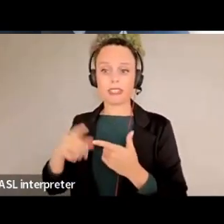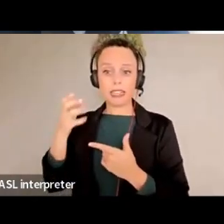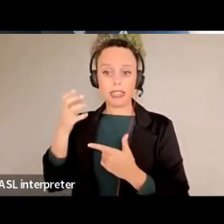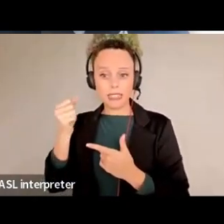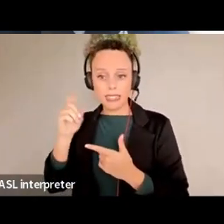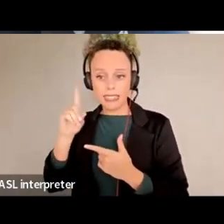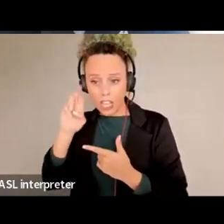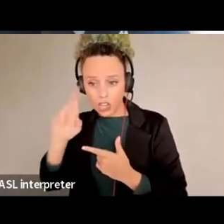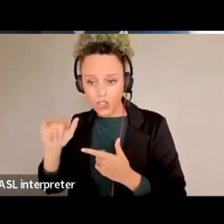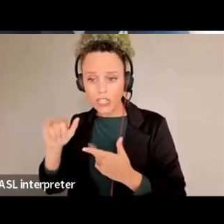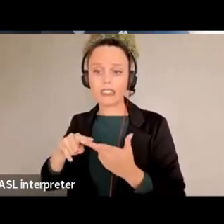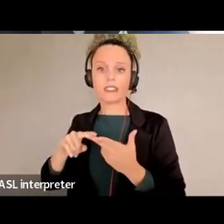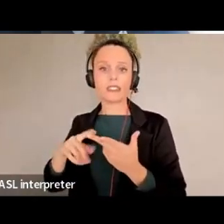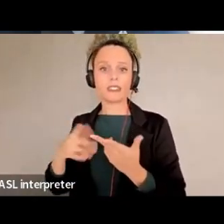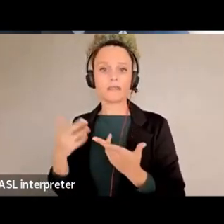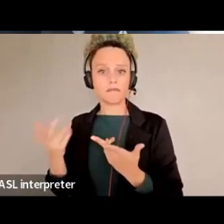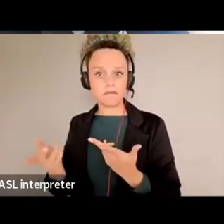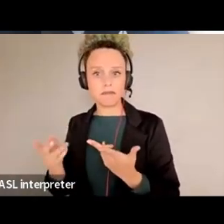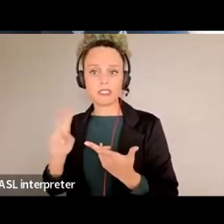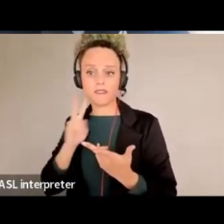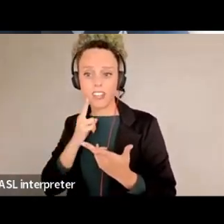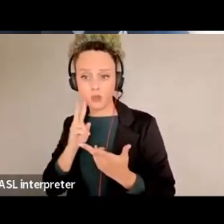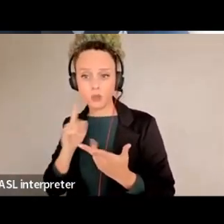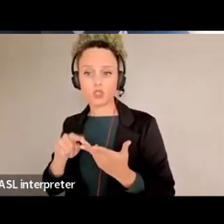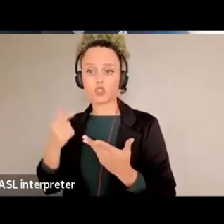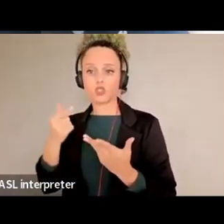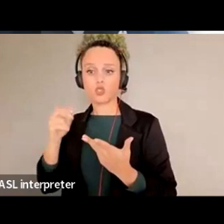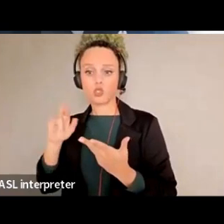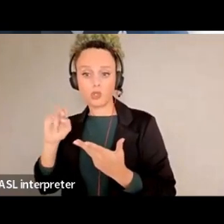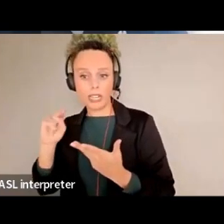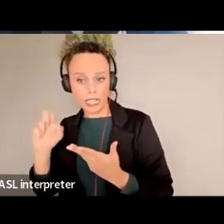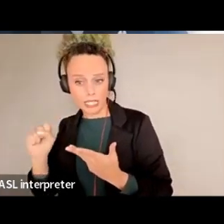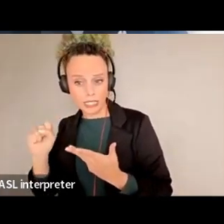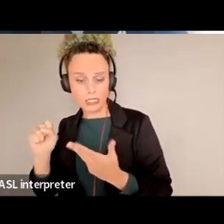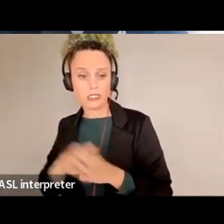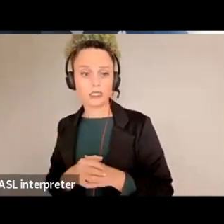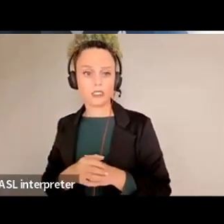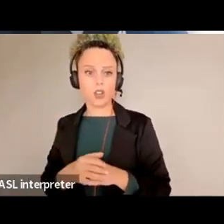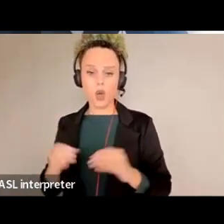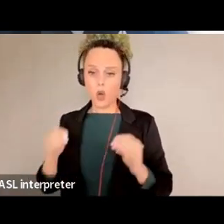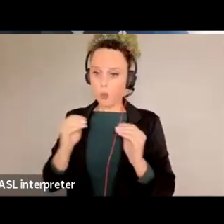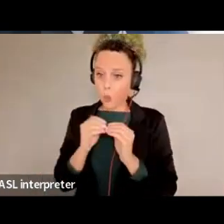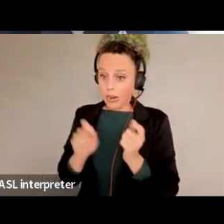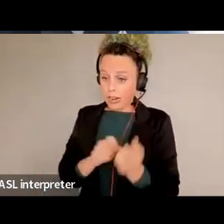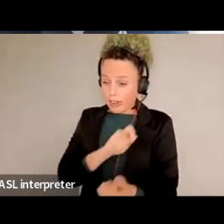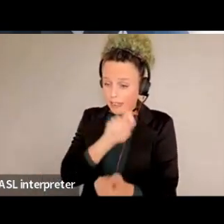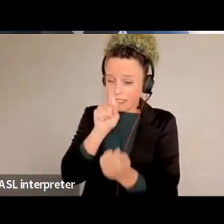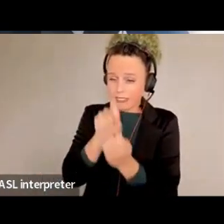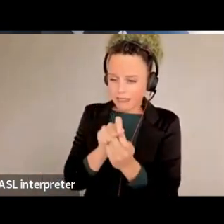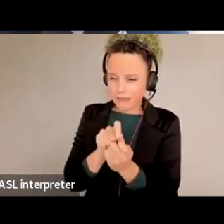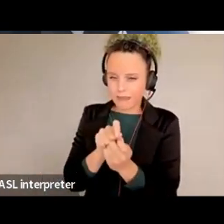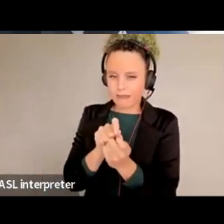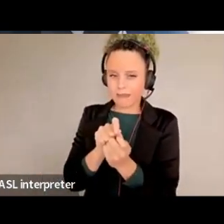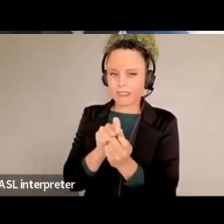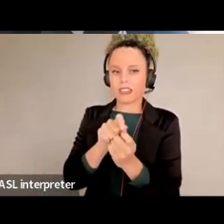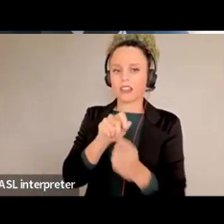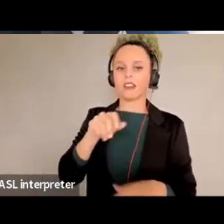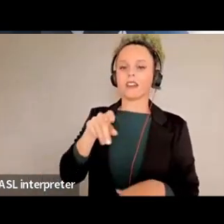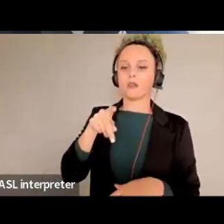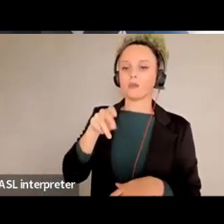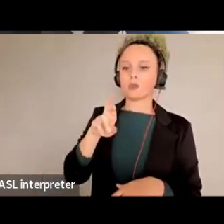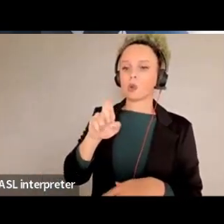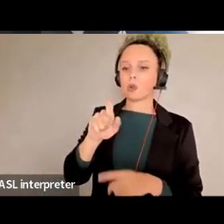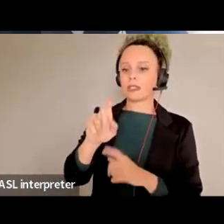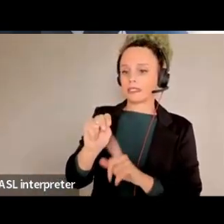grains, dairy, and beans. So really, to be more accurate, if what they meant was